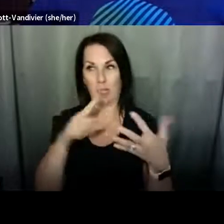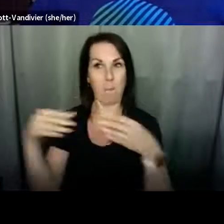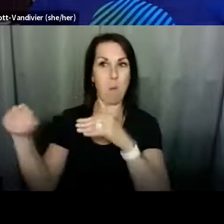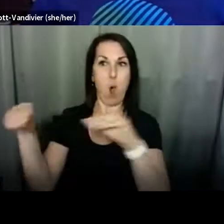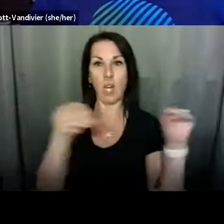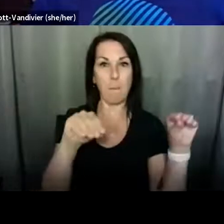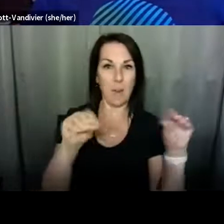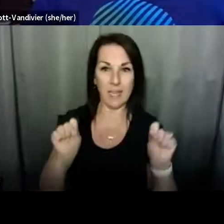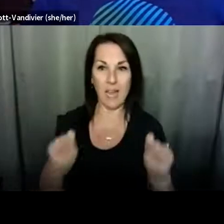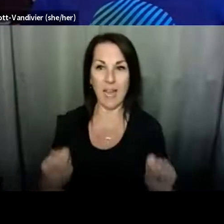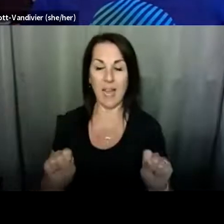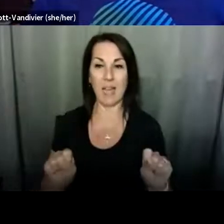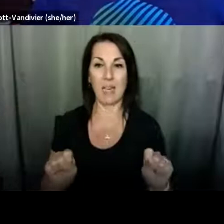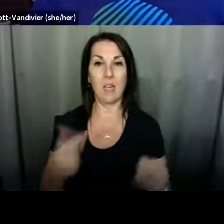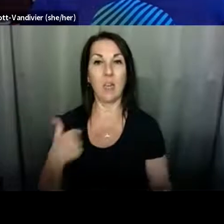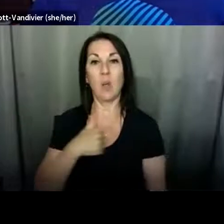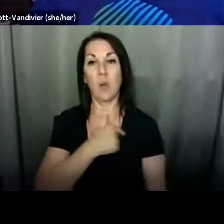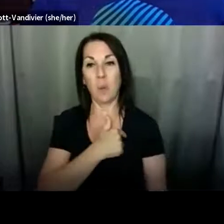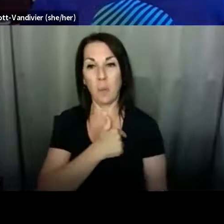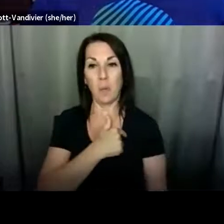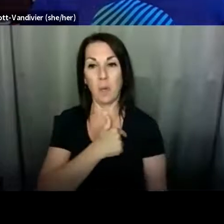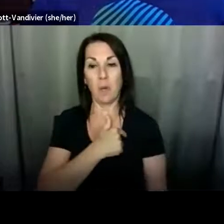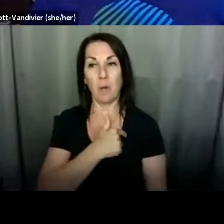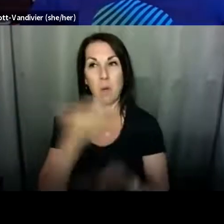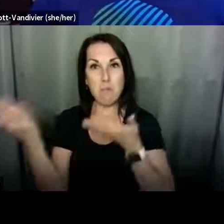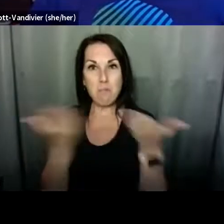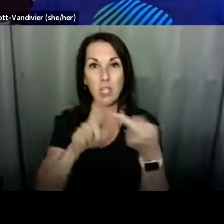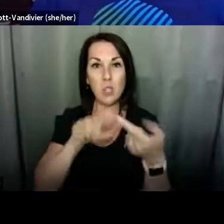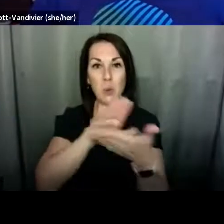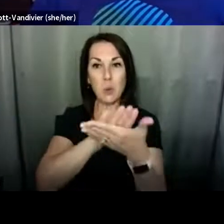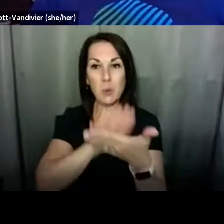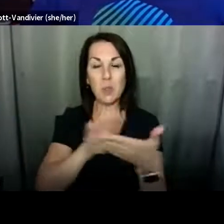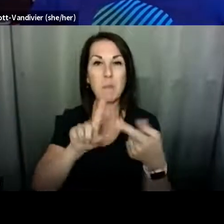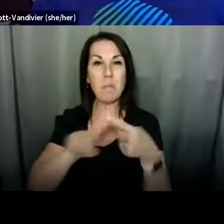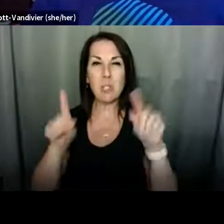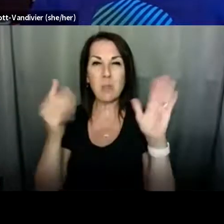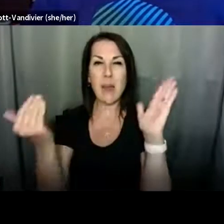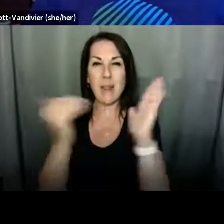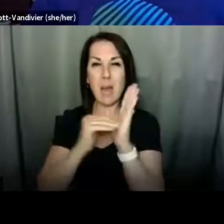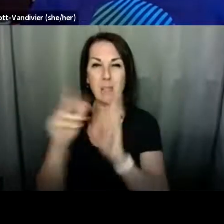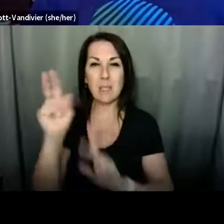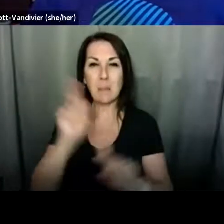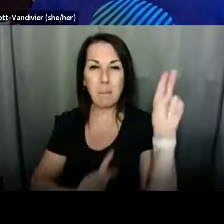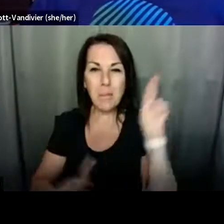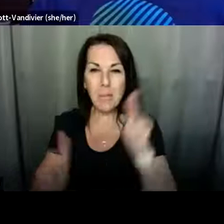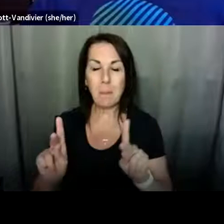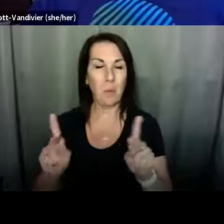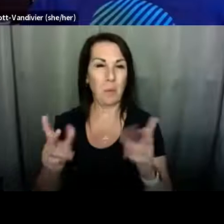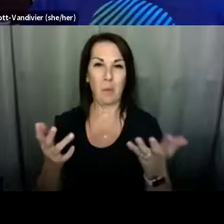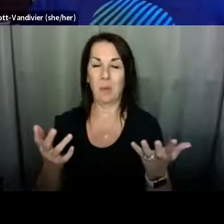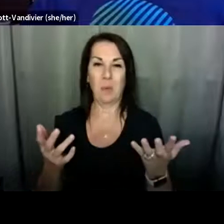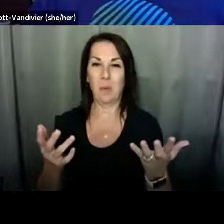mean, we're going to take that into schools, but I know there's like thousands and thousands of people, who parents who want that book,